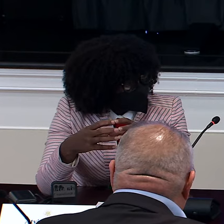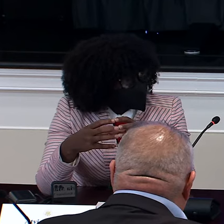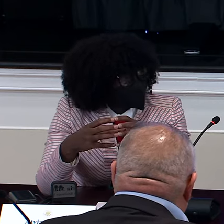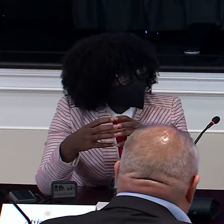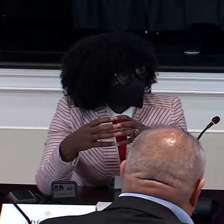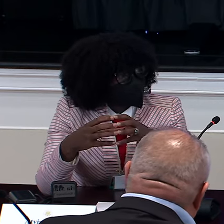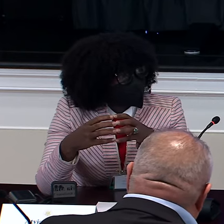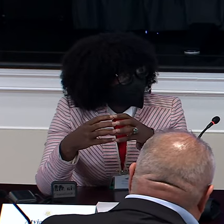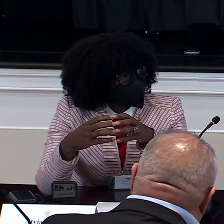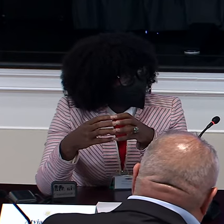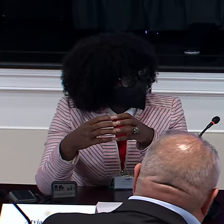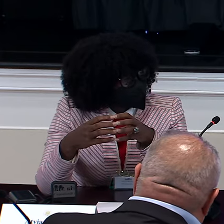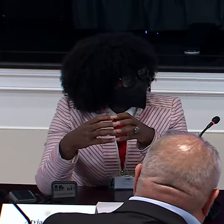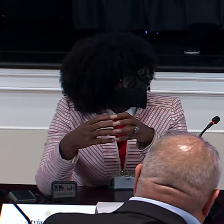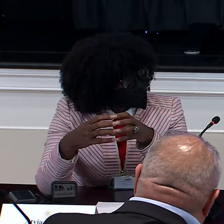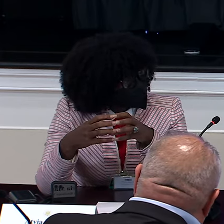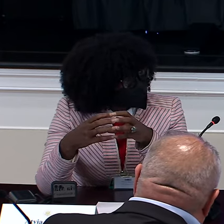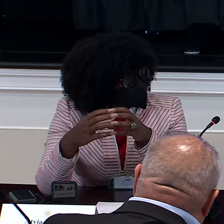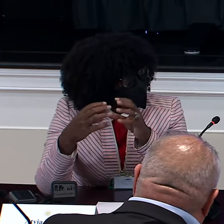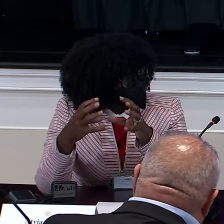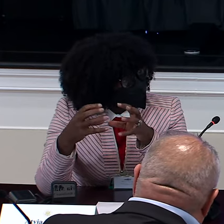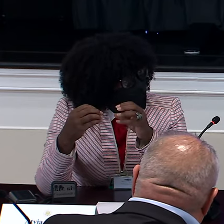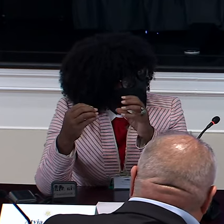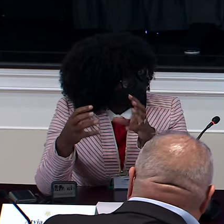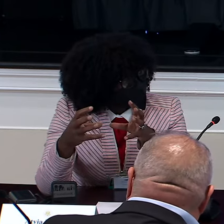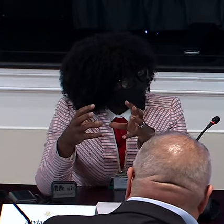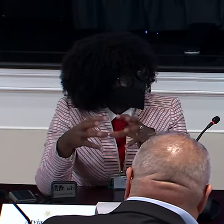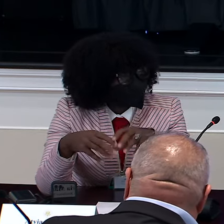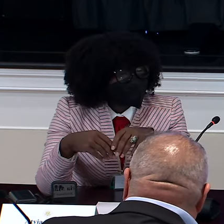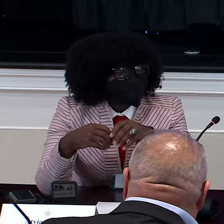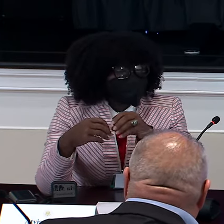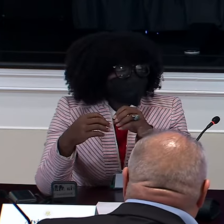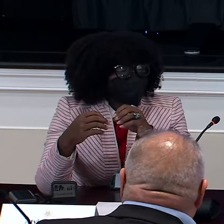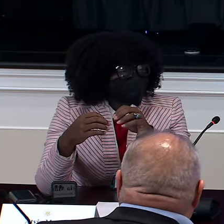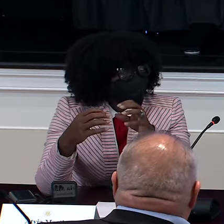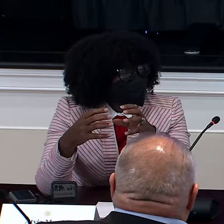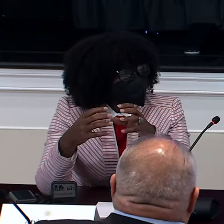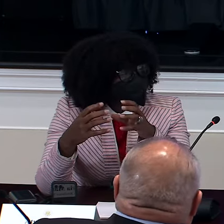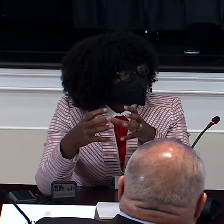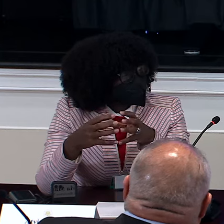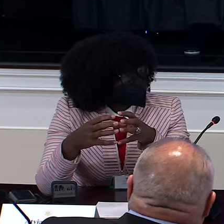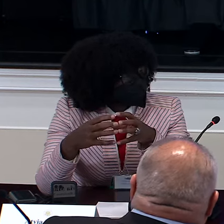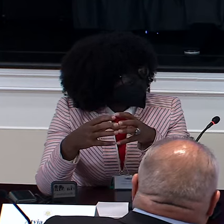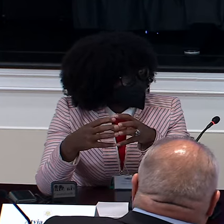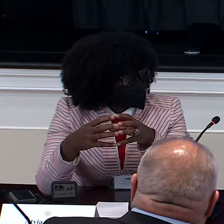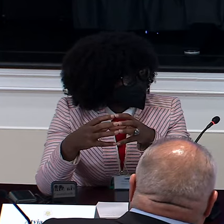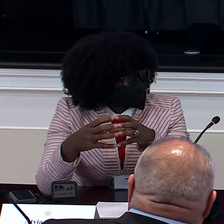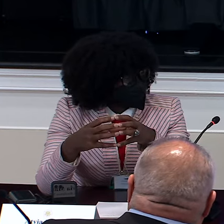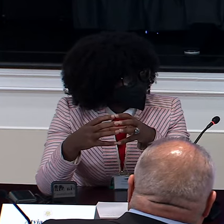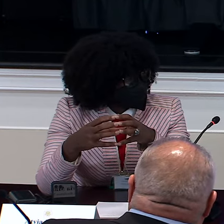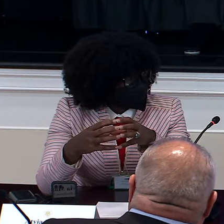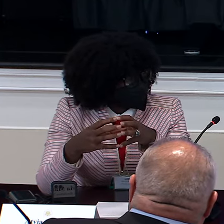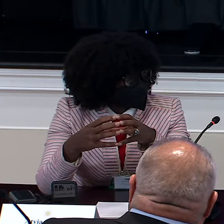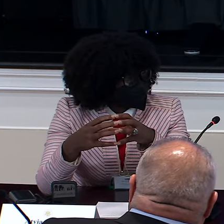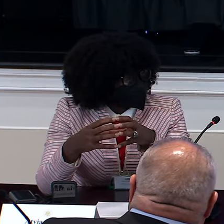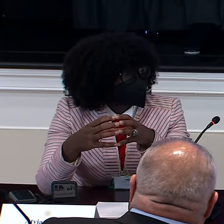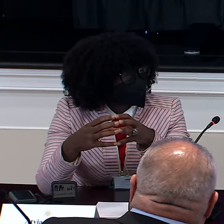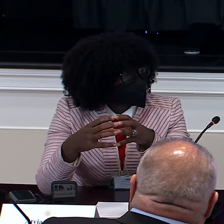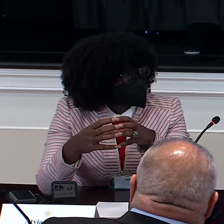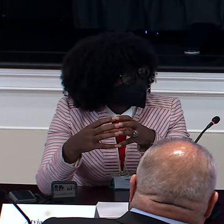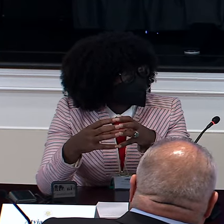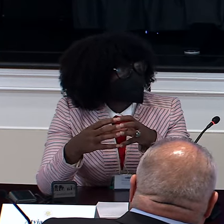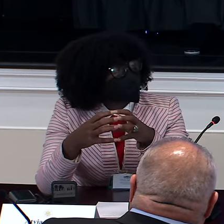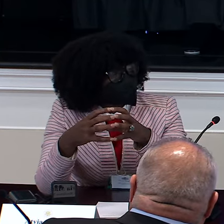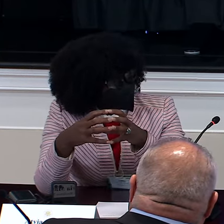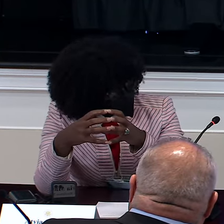city is doing a ton of resilience strategies, planning, and some of the decisions that have been made are